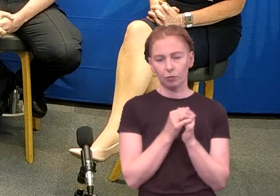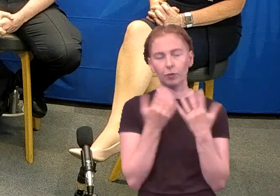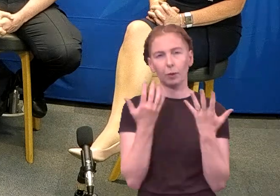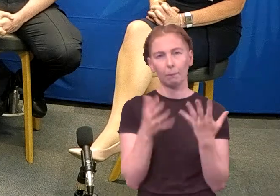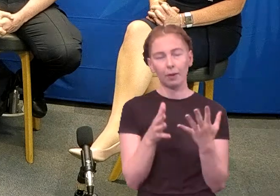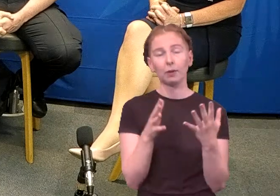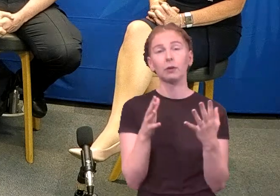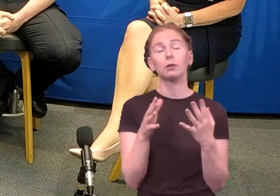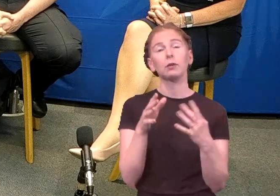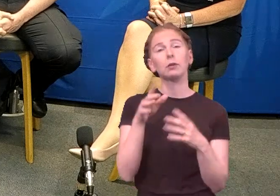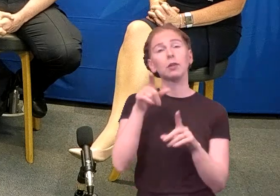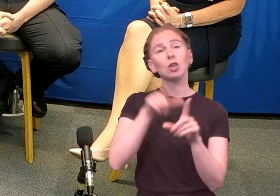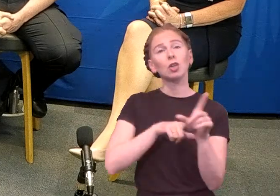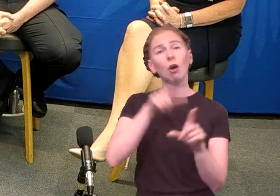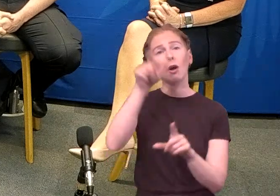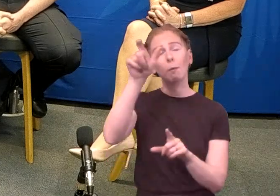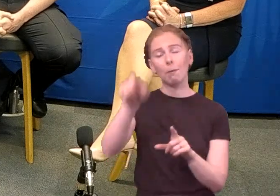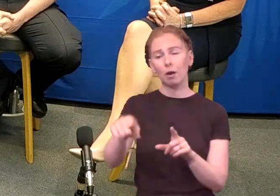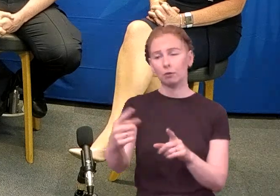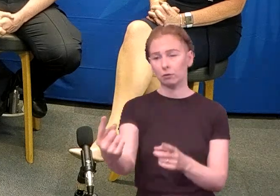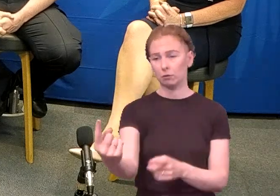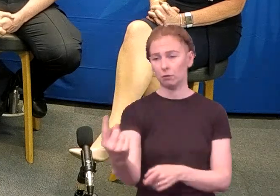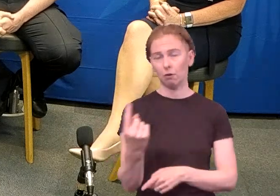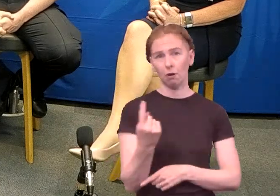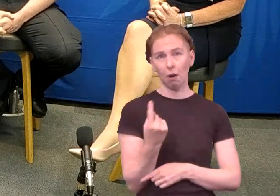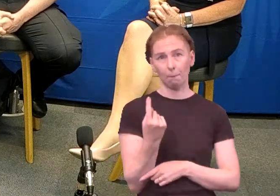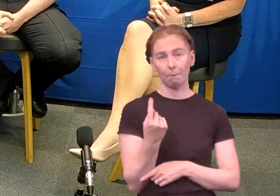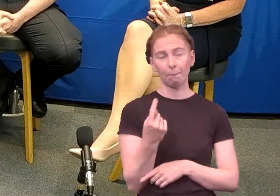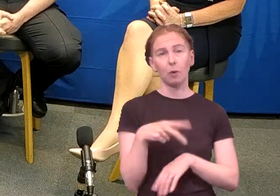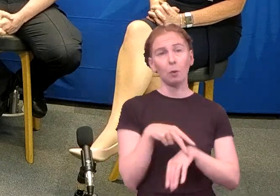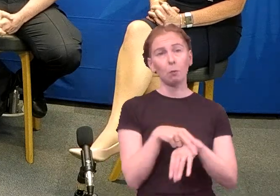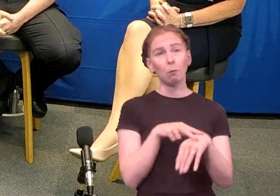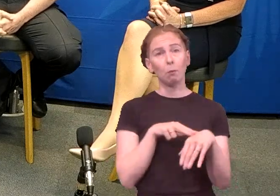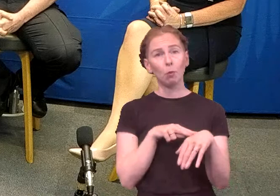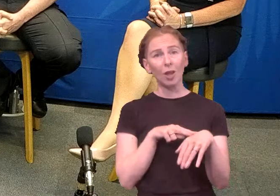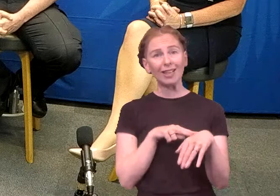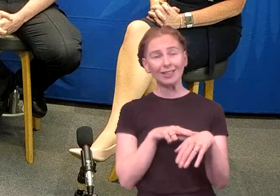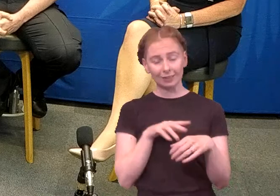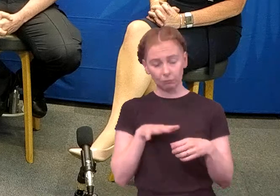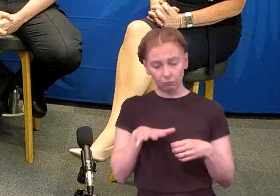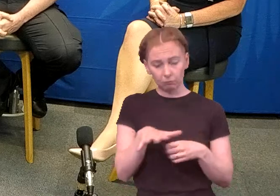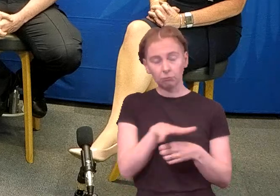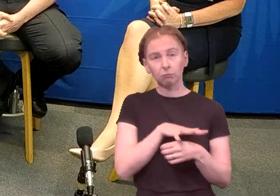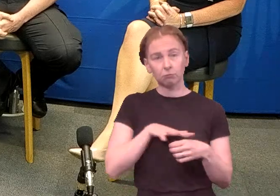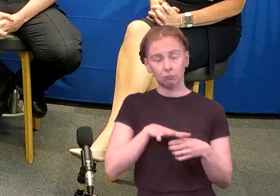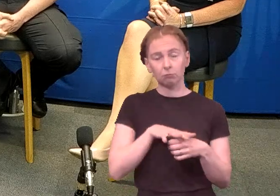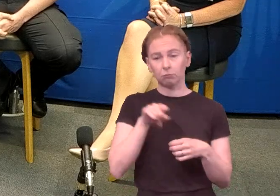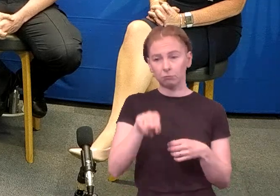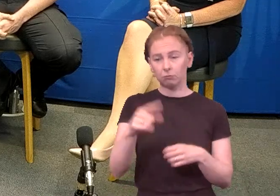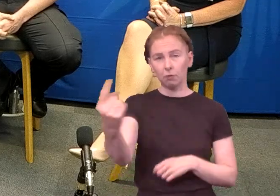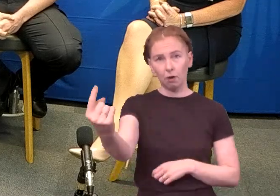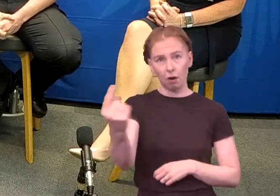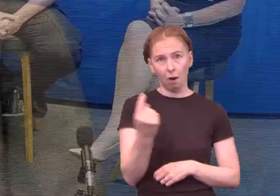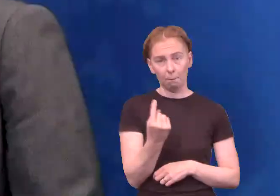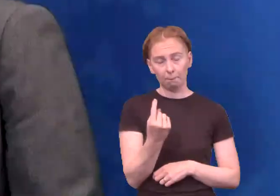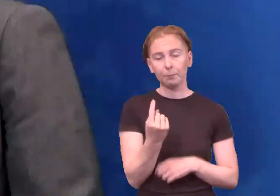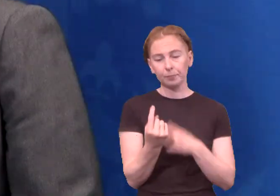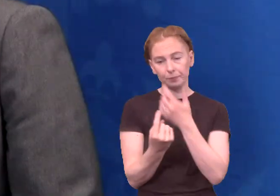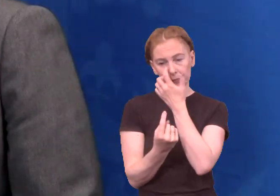people turn up outside what is essentially a local police station, so a beat house police station rather than a mainstream